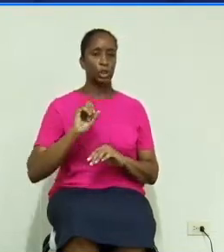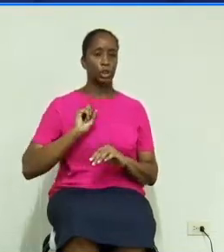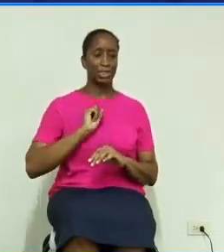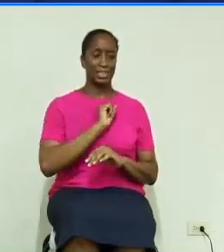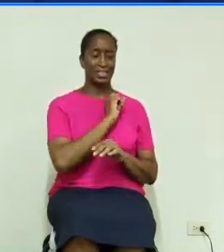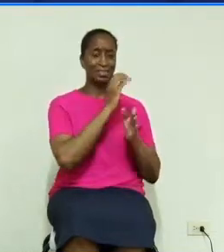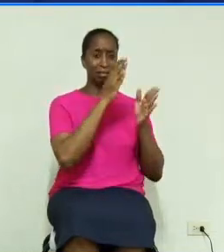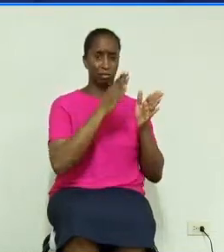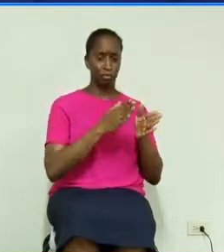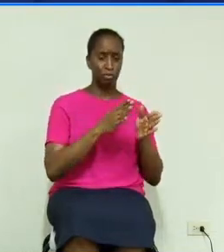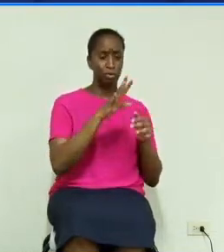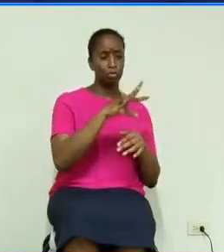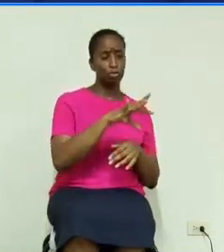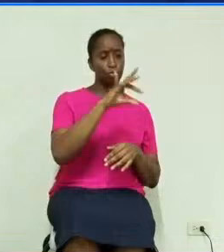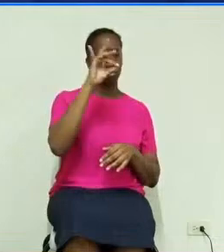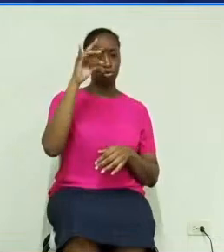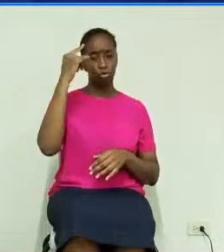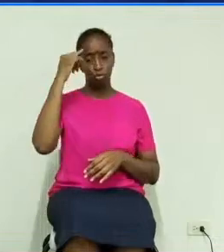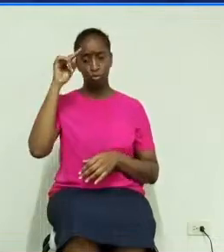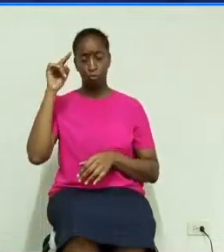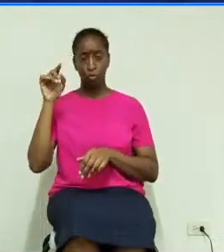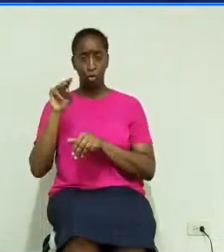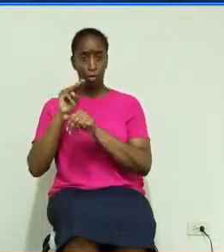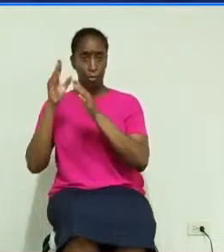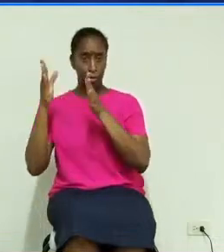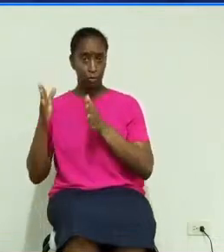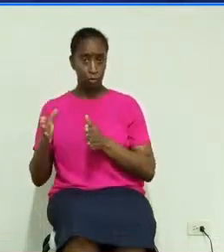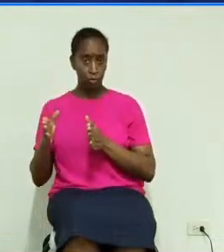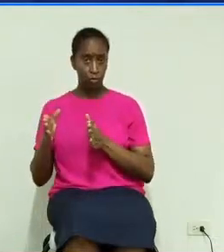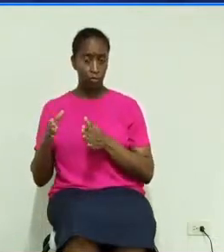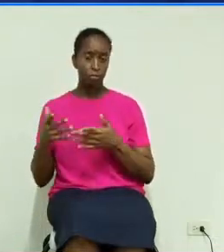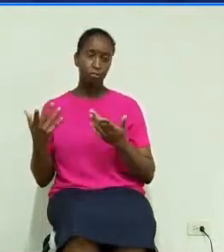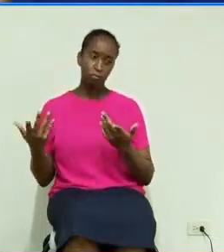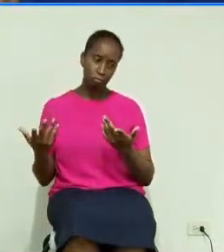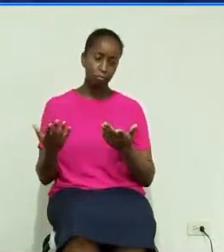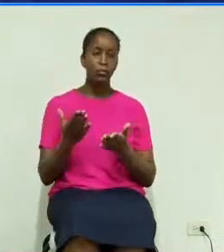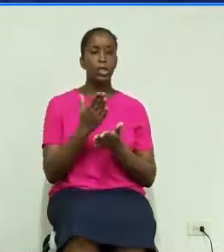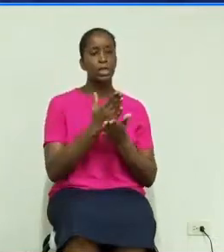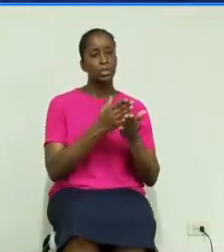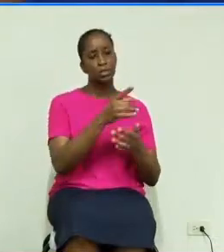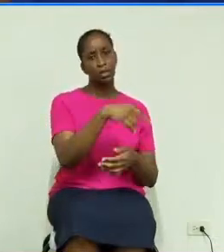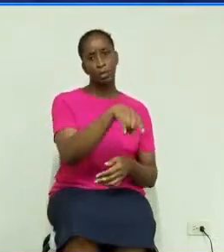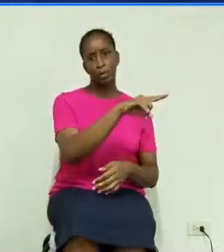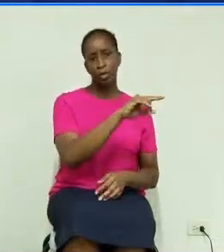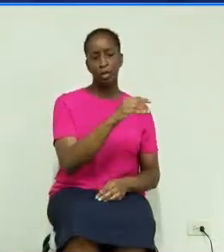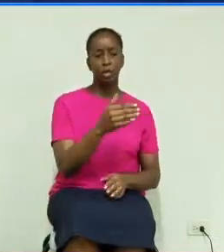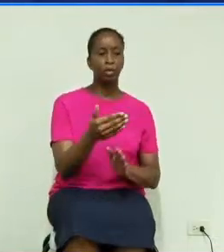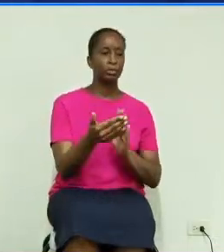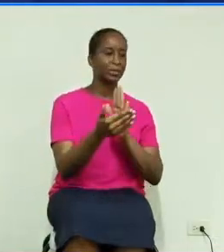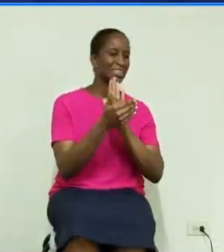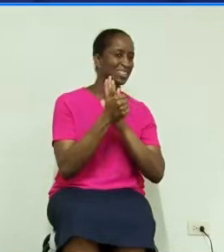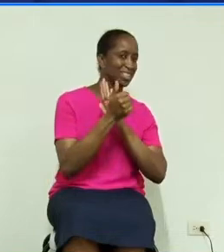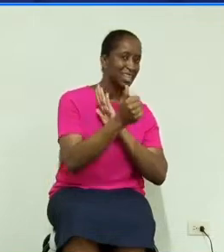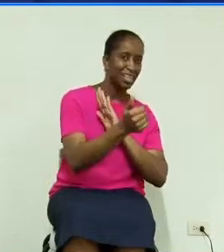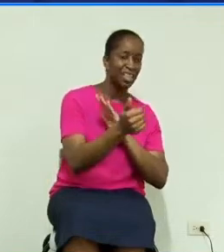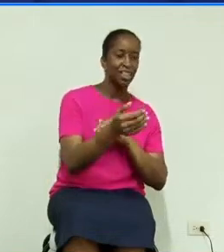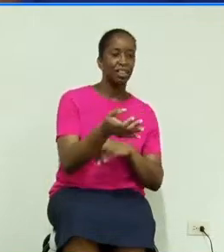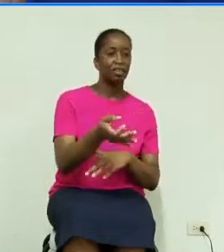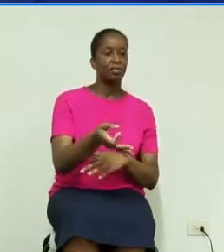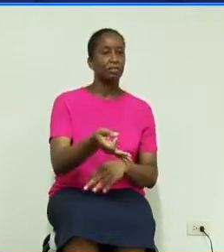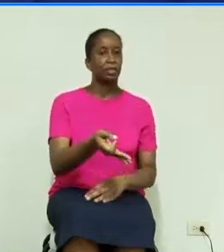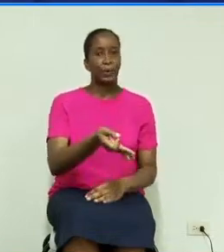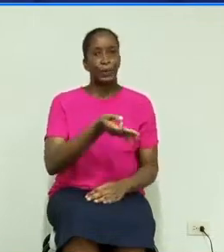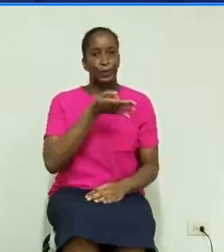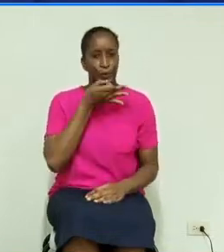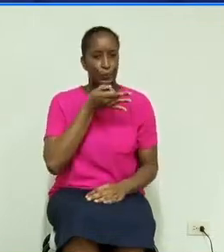expertise, right, that you do not necessarily find in the lower house, right? Because elective politics is very partisan,